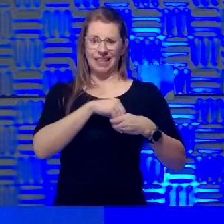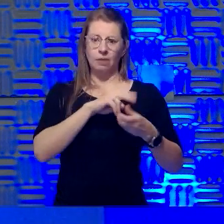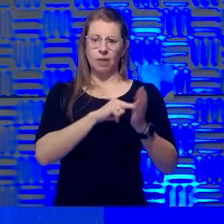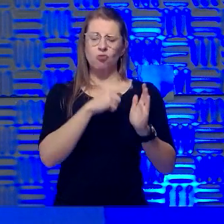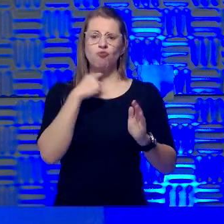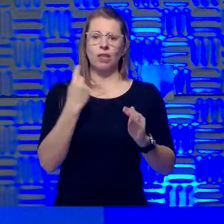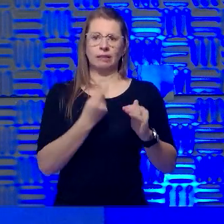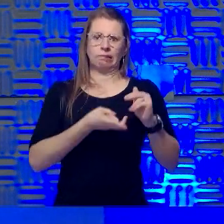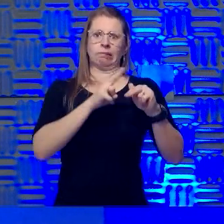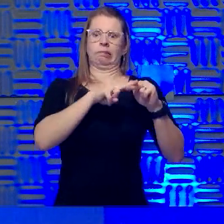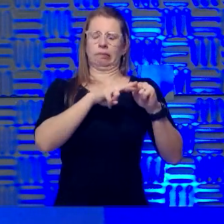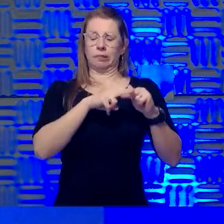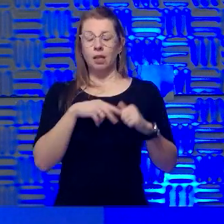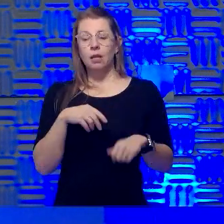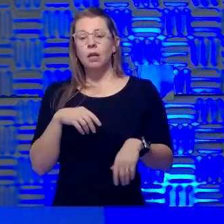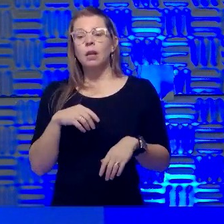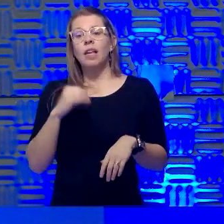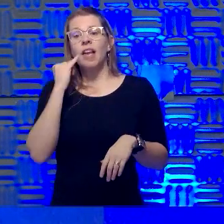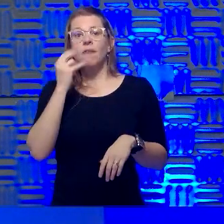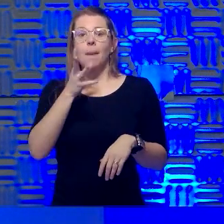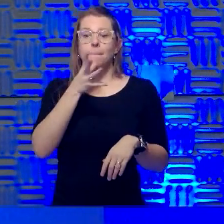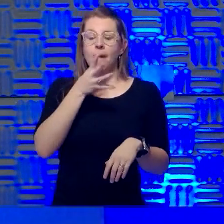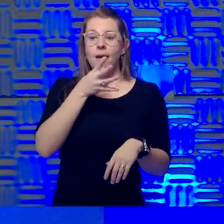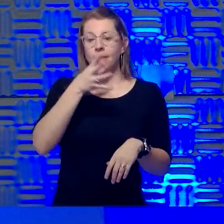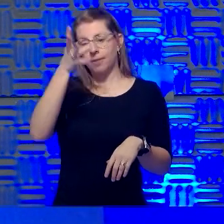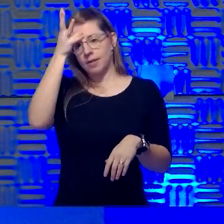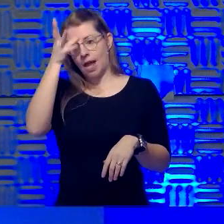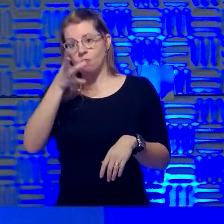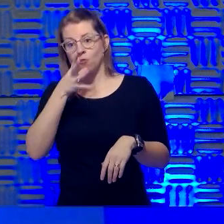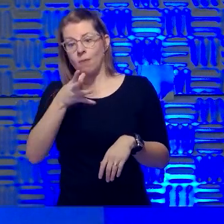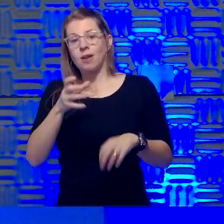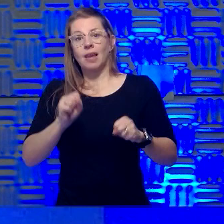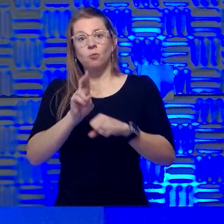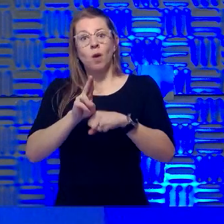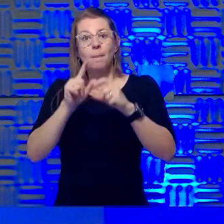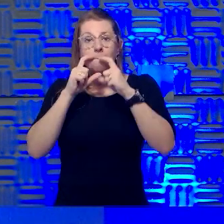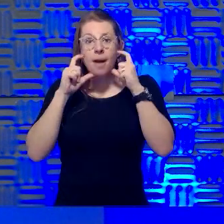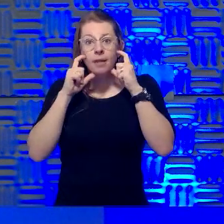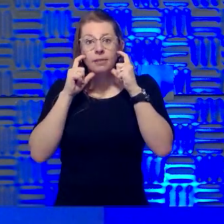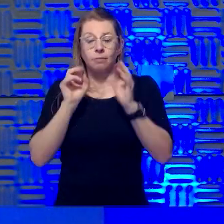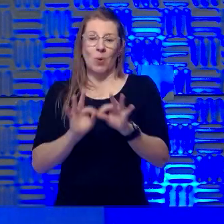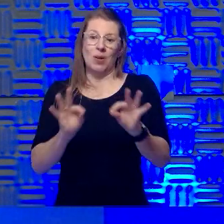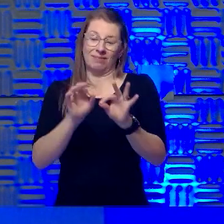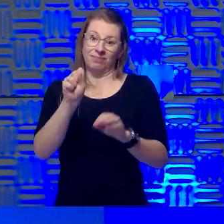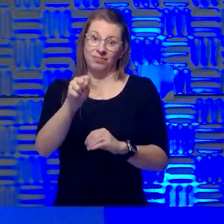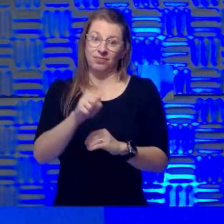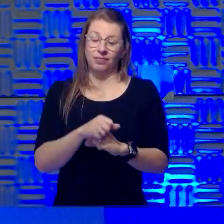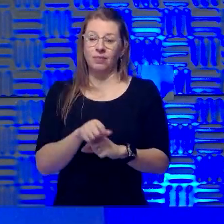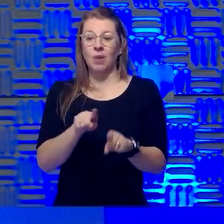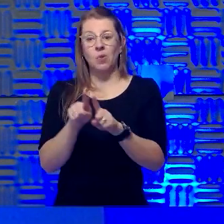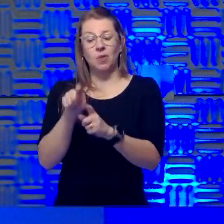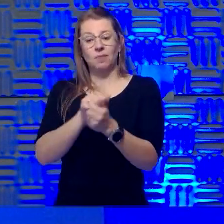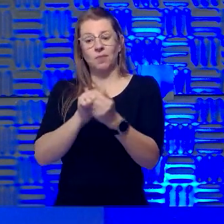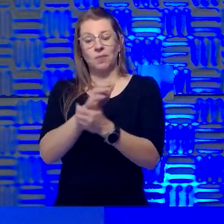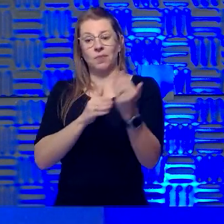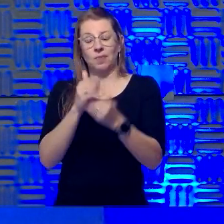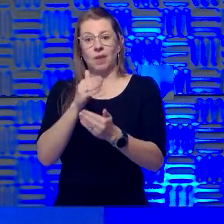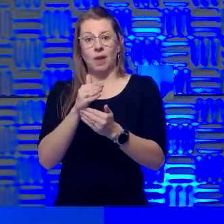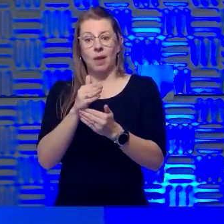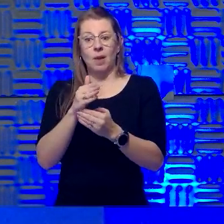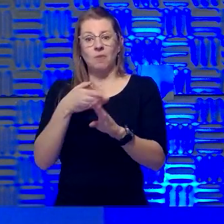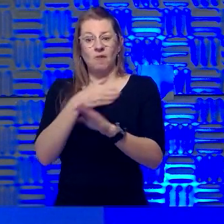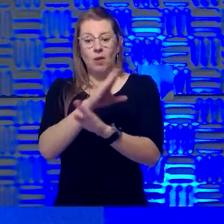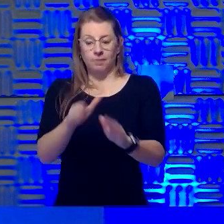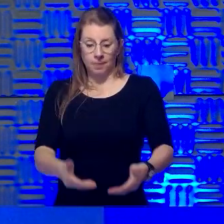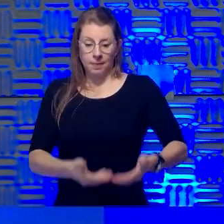If mom and dad and grandma can wear masks, I think that's important. Using hand hygiene right before picking up the